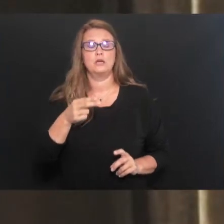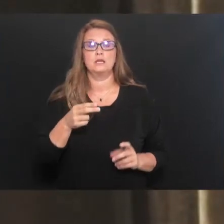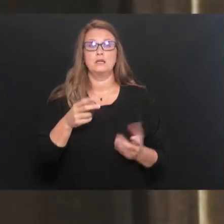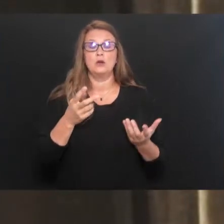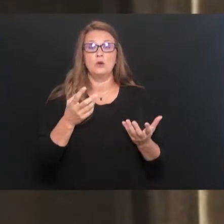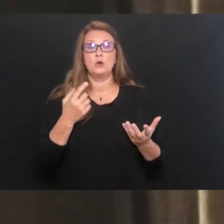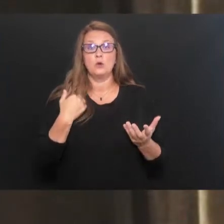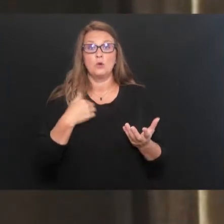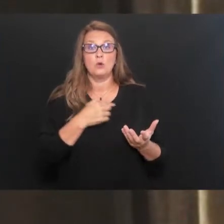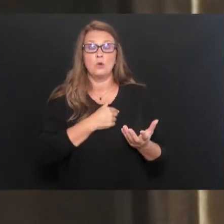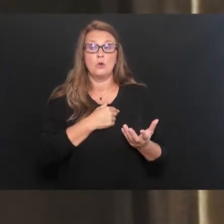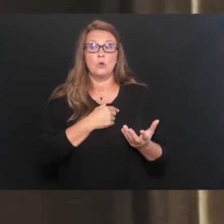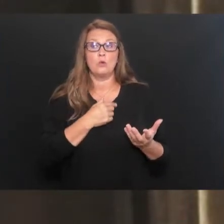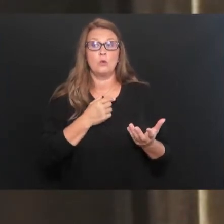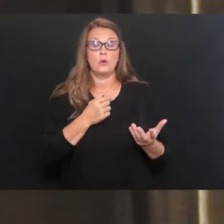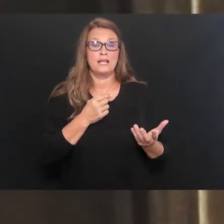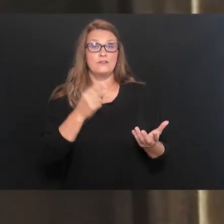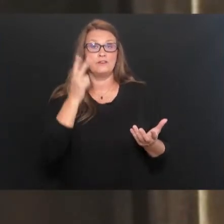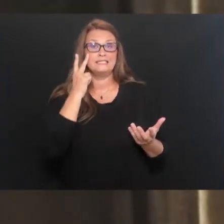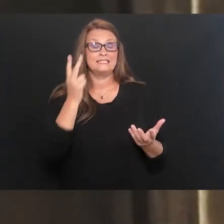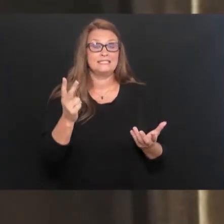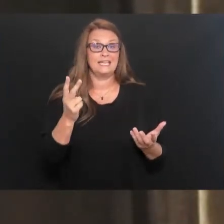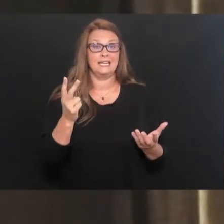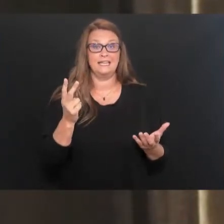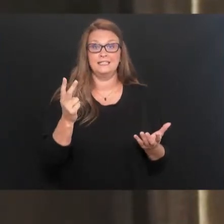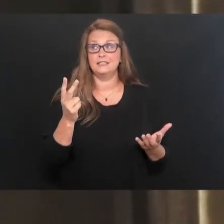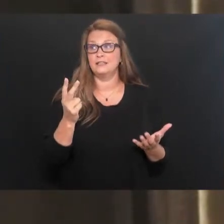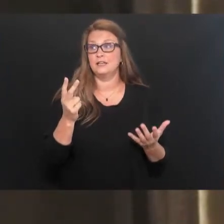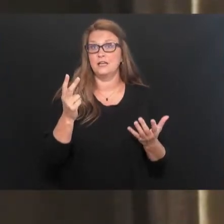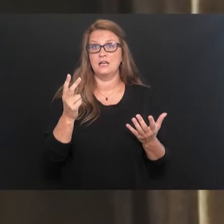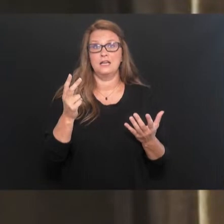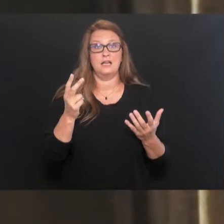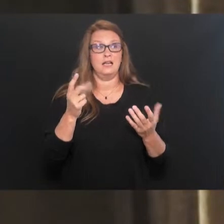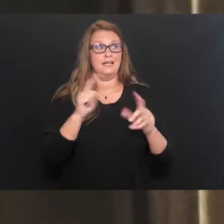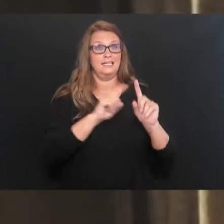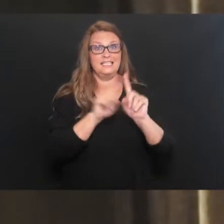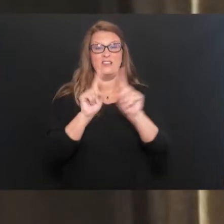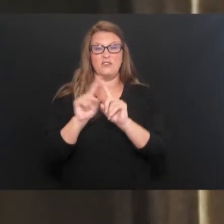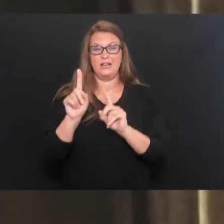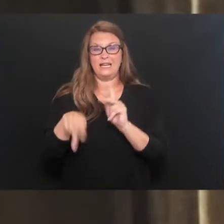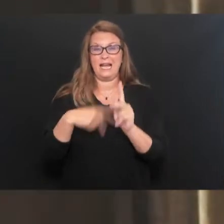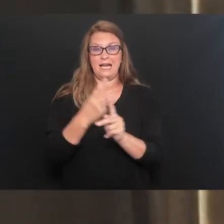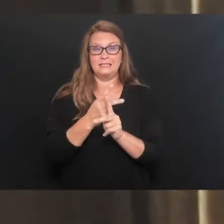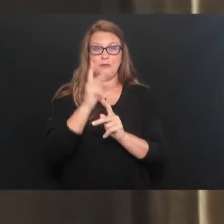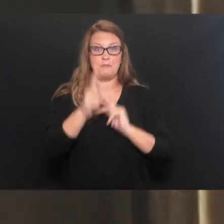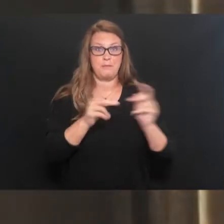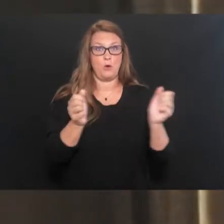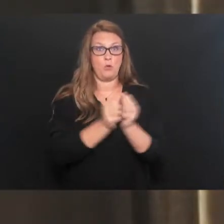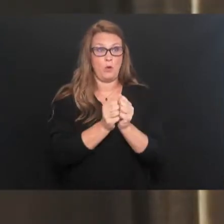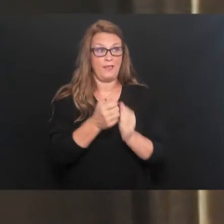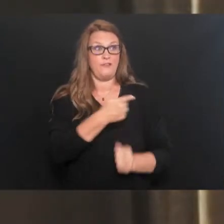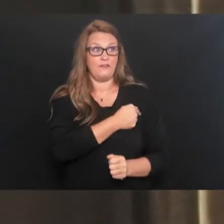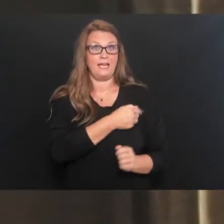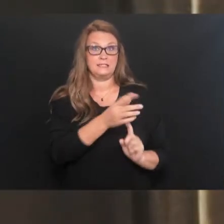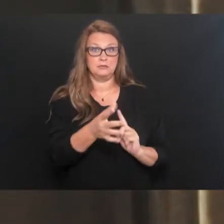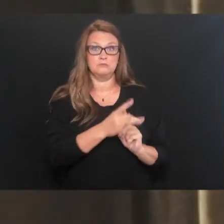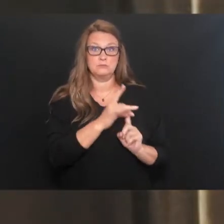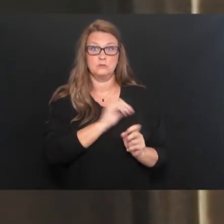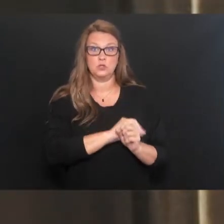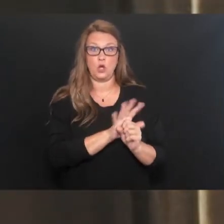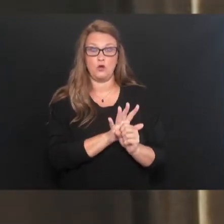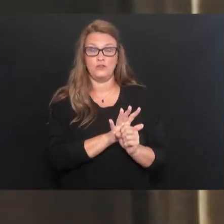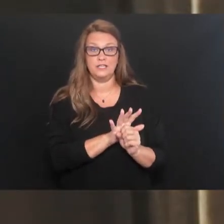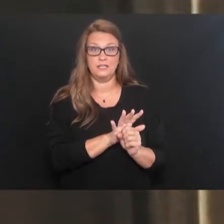across all of the studies, and the risk of even getting a vaccine breakthrough in the United States is about 1 in 5,000